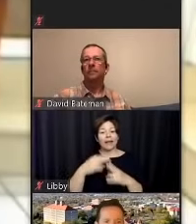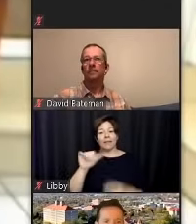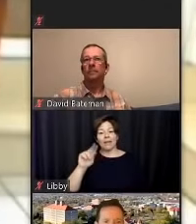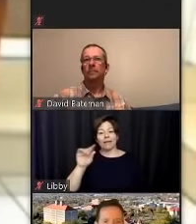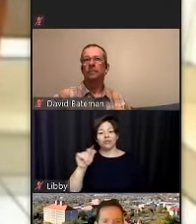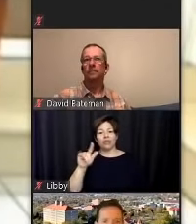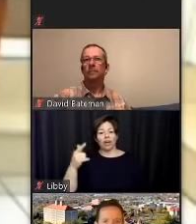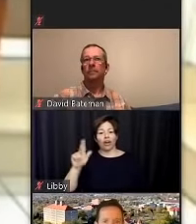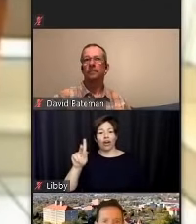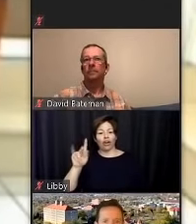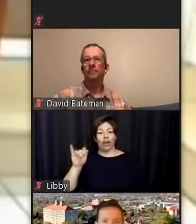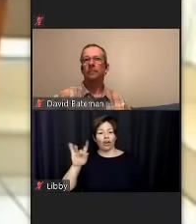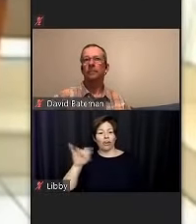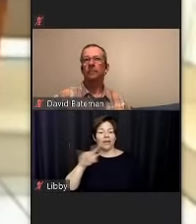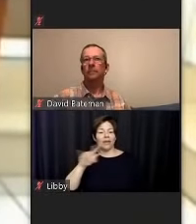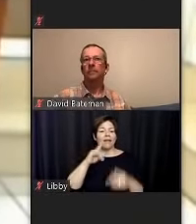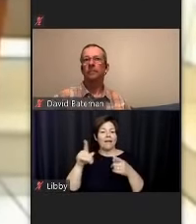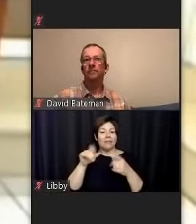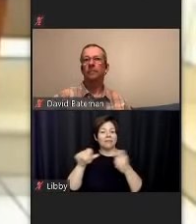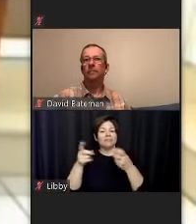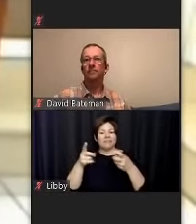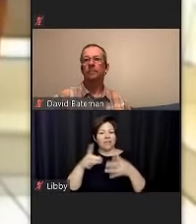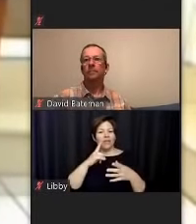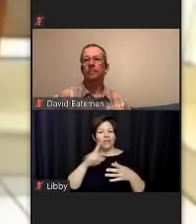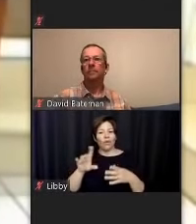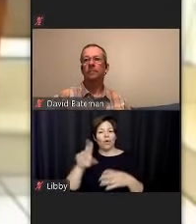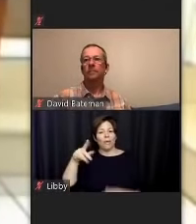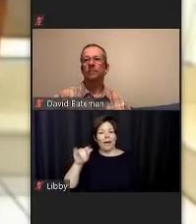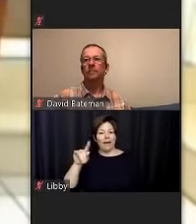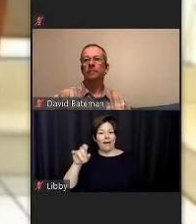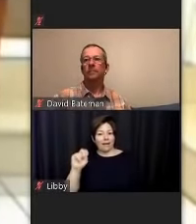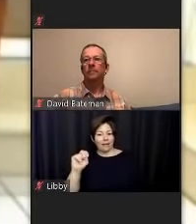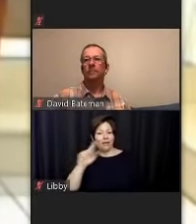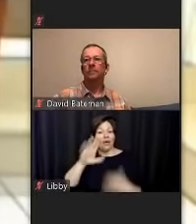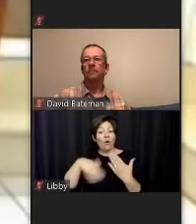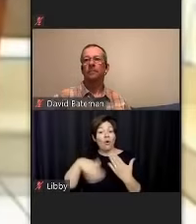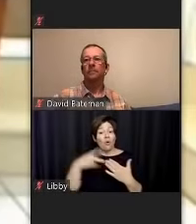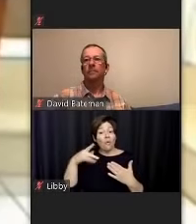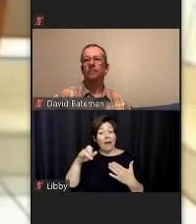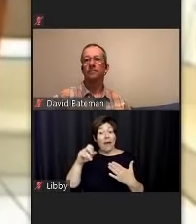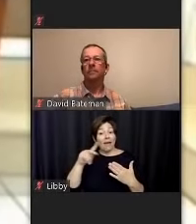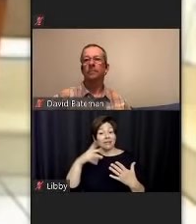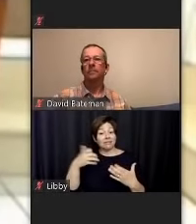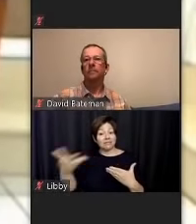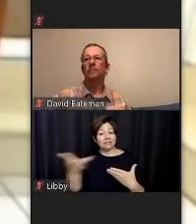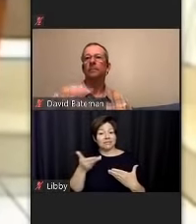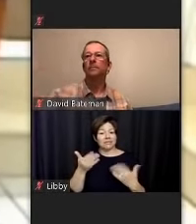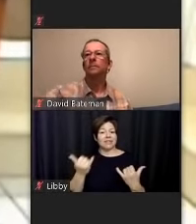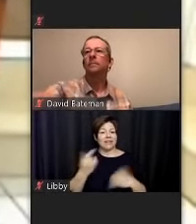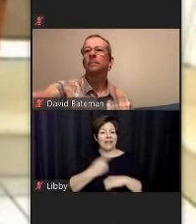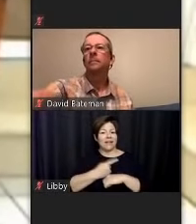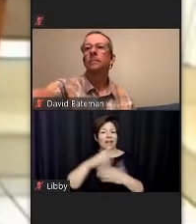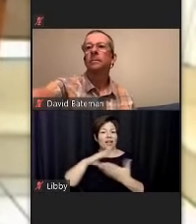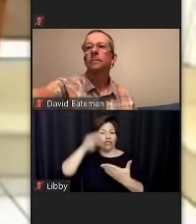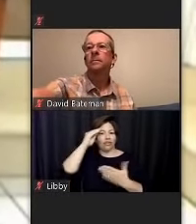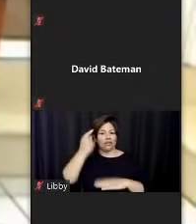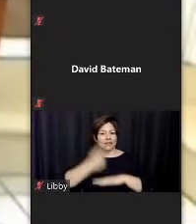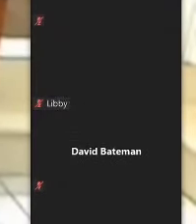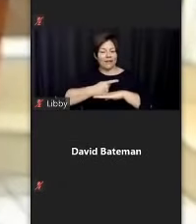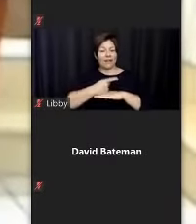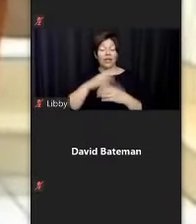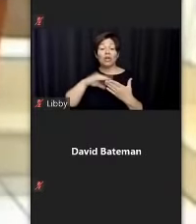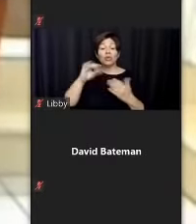director of the Patton Harrisburg office. And on behalf of the whole Patton system, we'd like to welcome you to this day of learning. Students